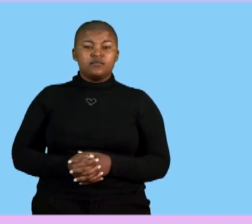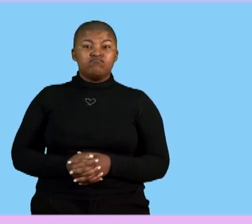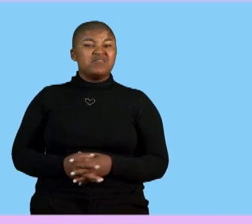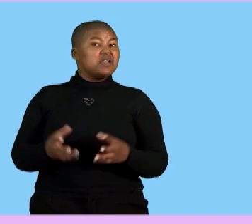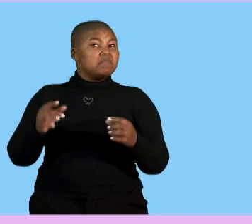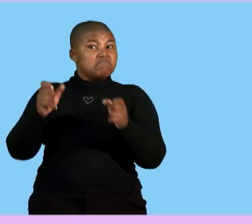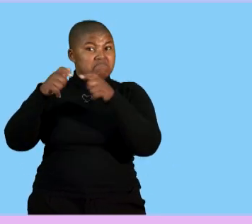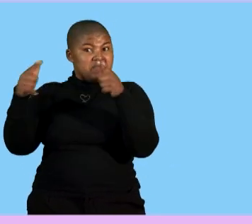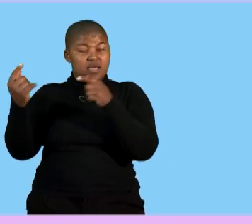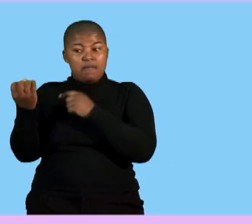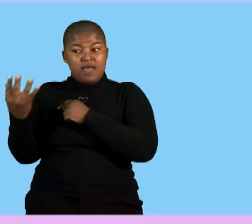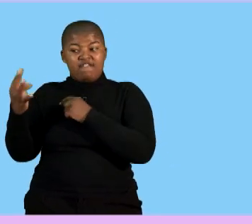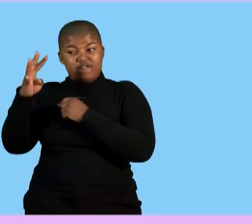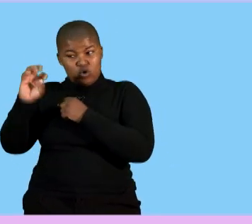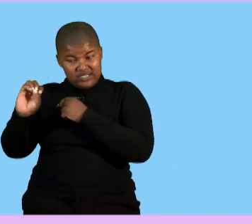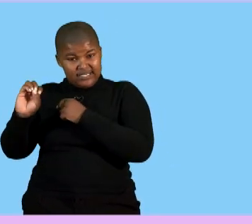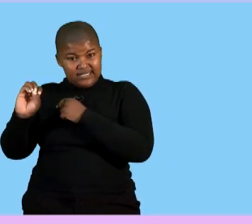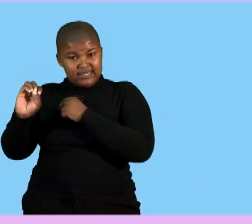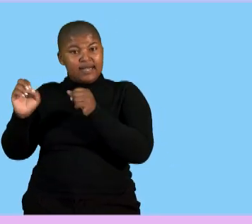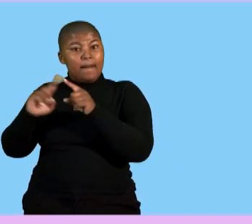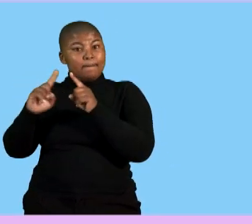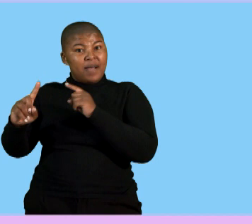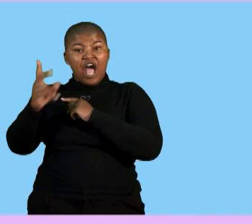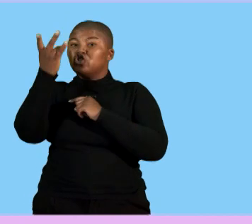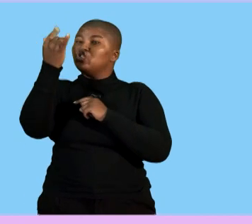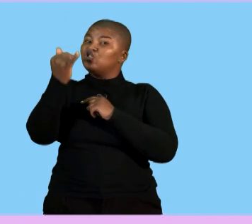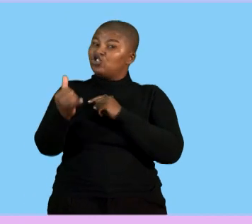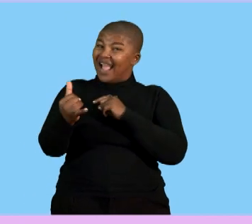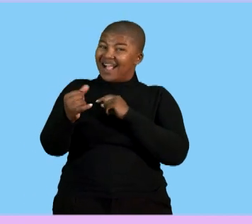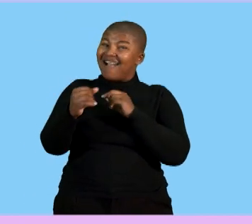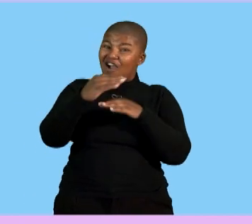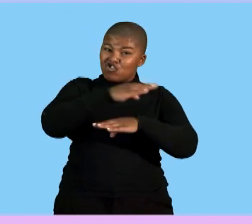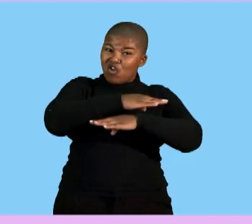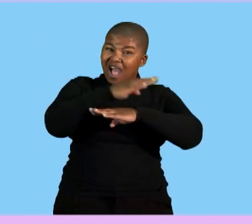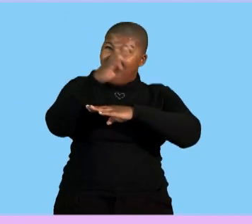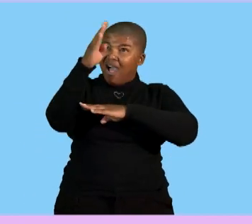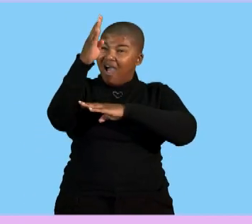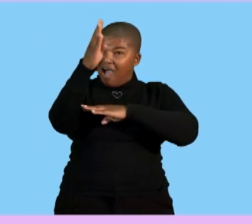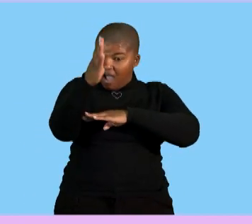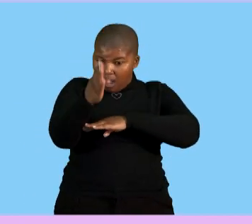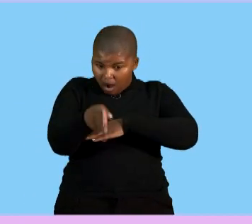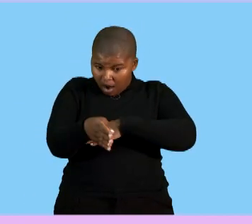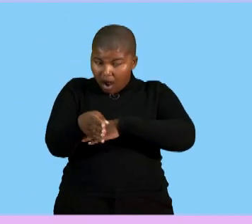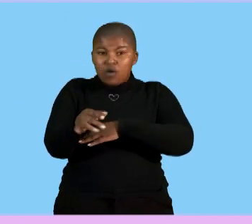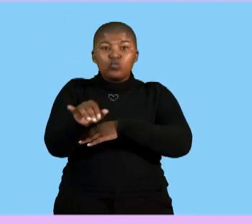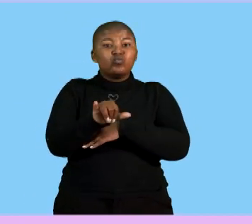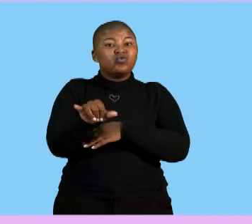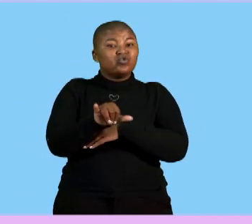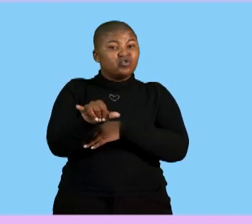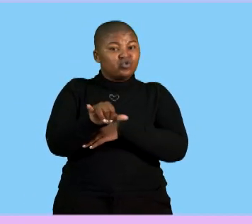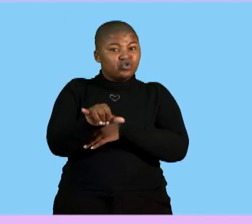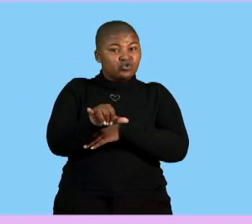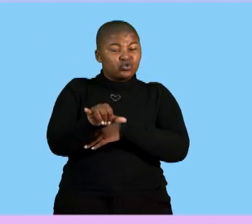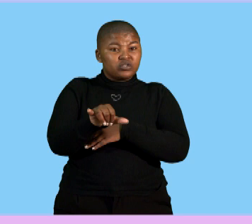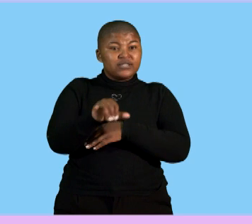maximum there is 40, but if we go and look at the graph itself, the kilometers